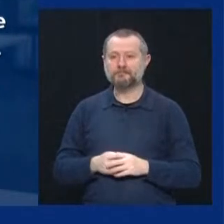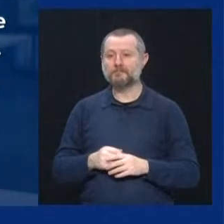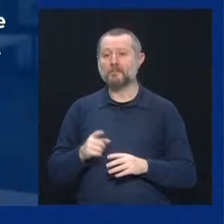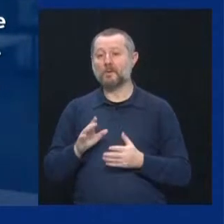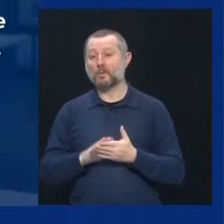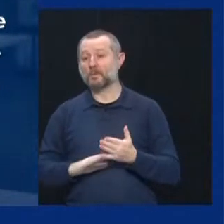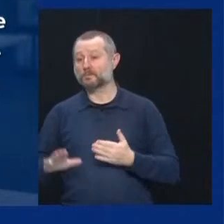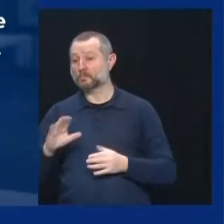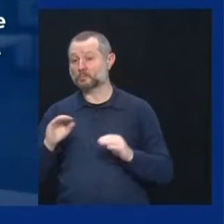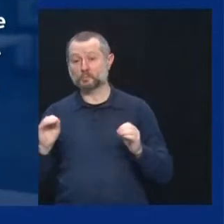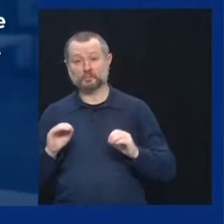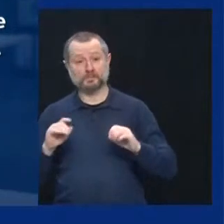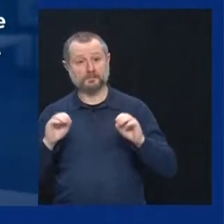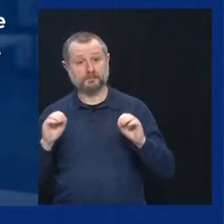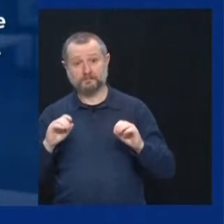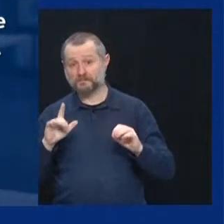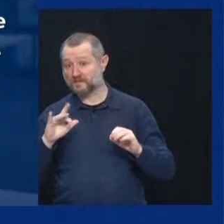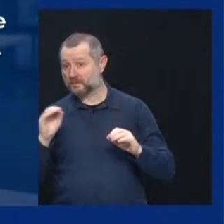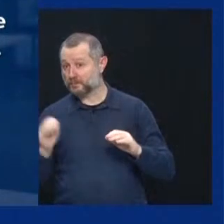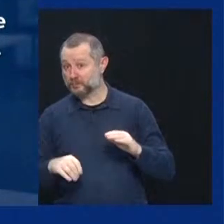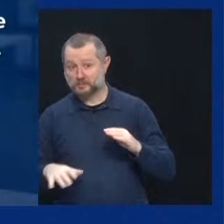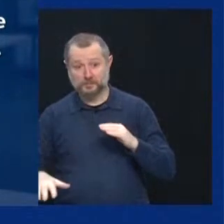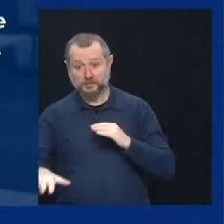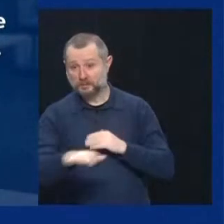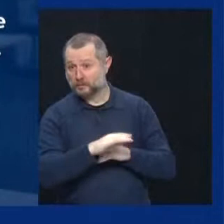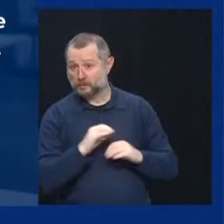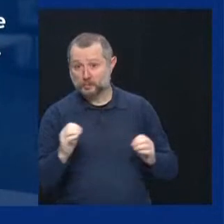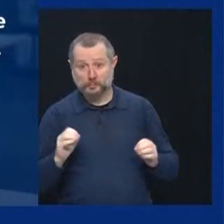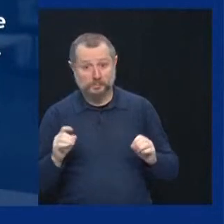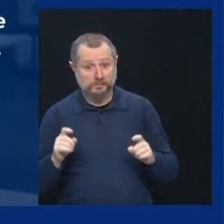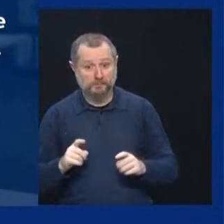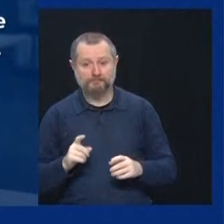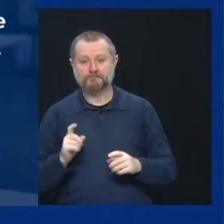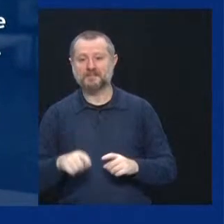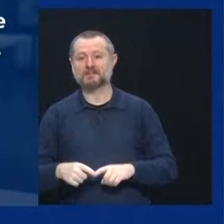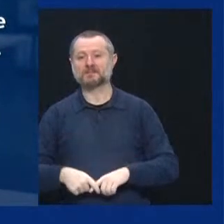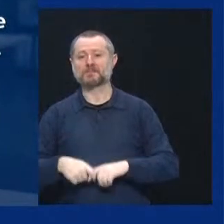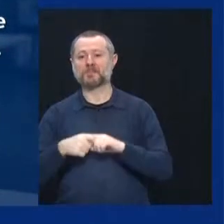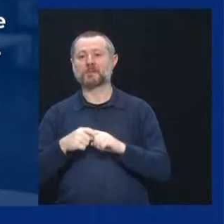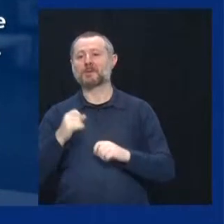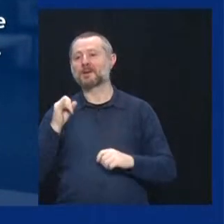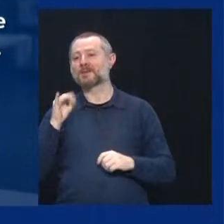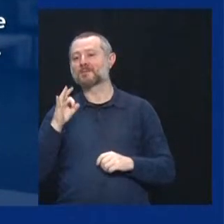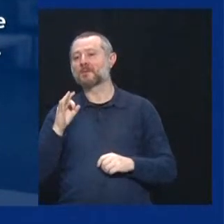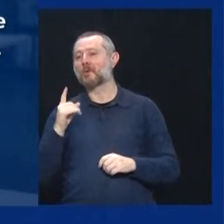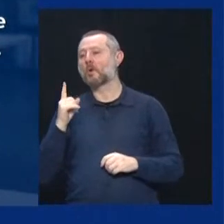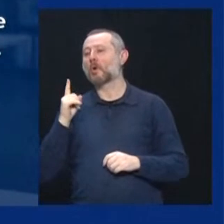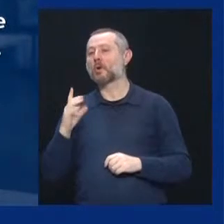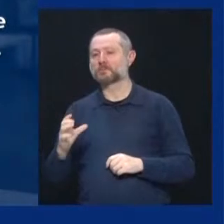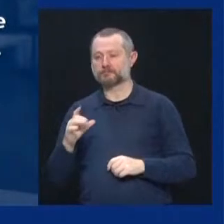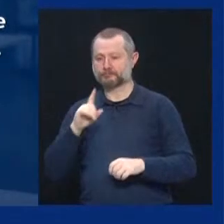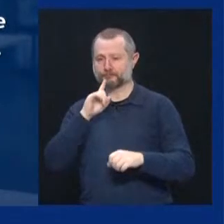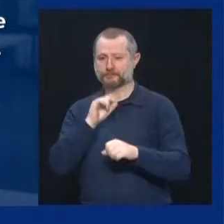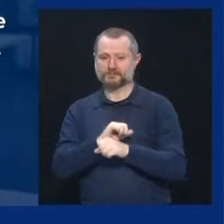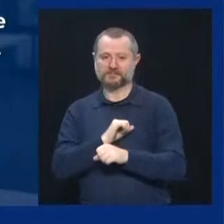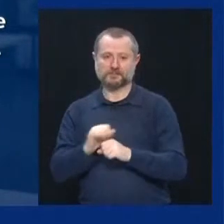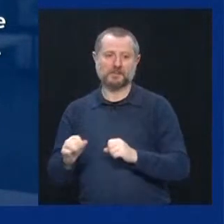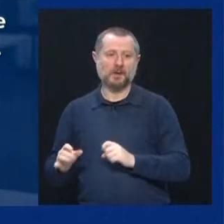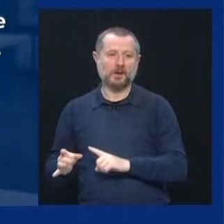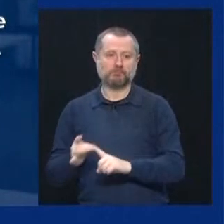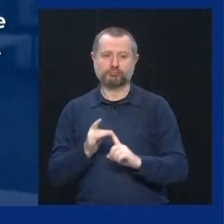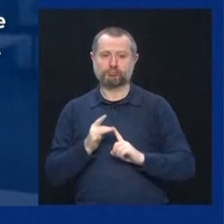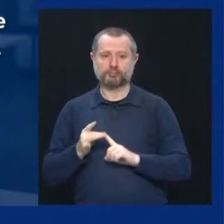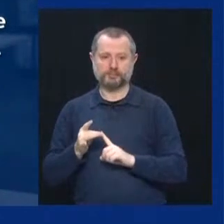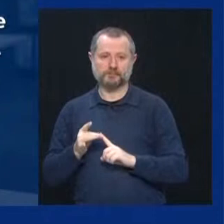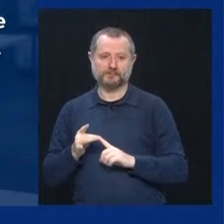testing 25% of the population weekly must go on pause if they have 100 individuals test positive. So if